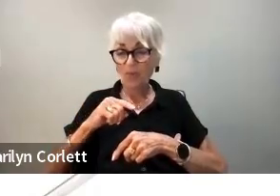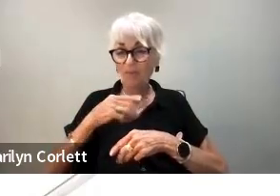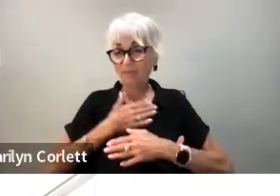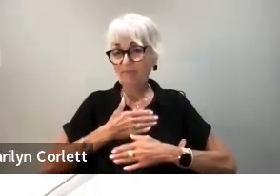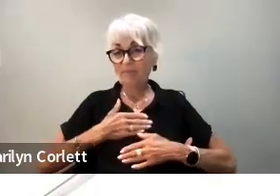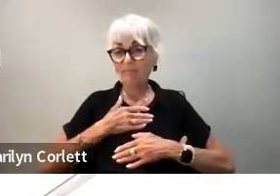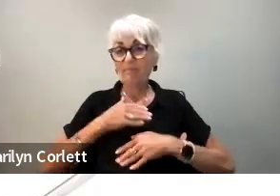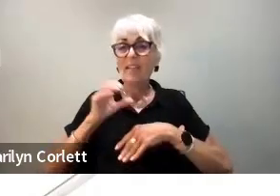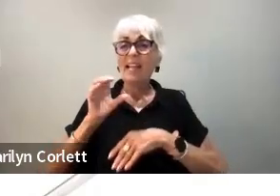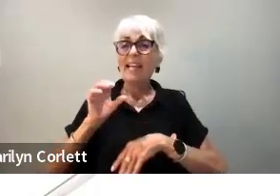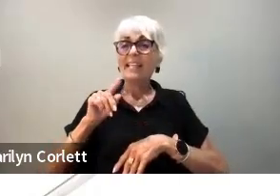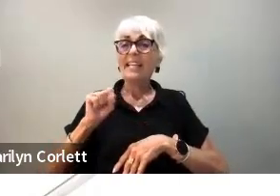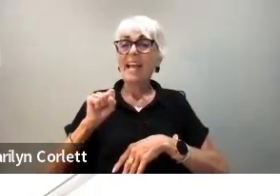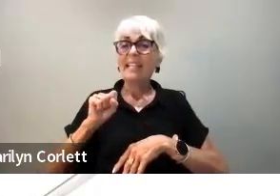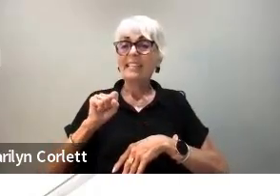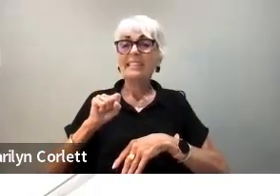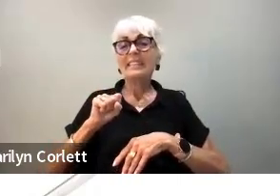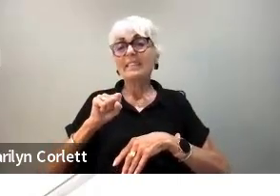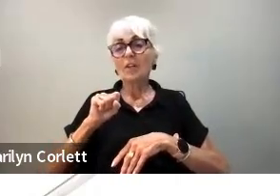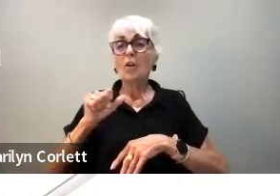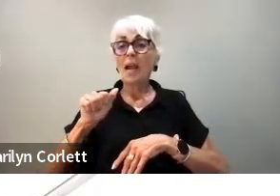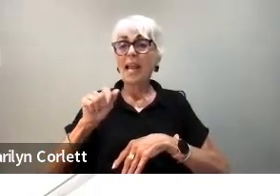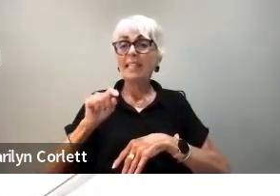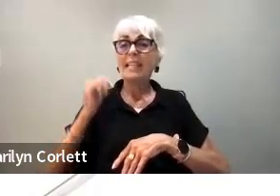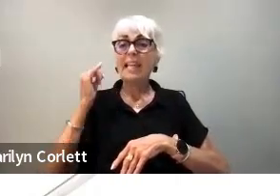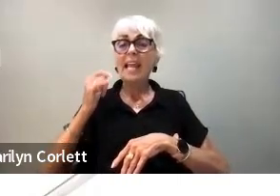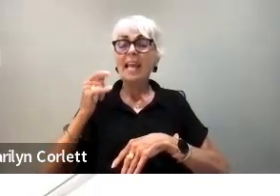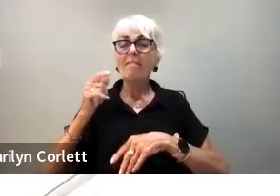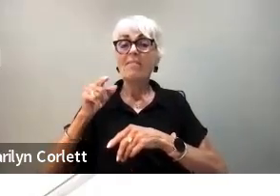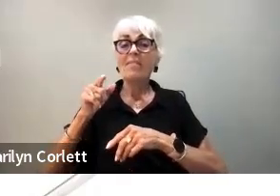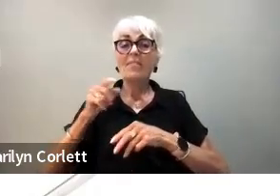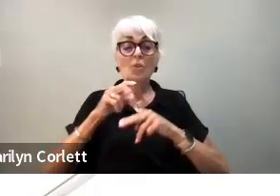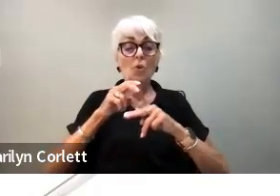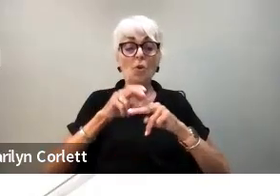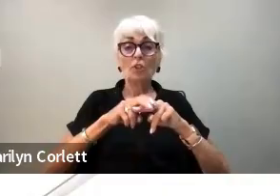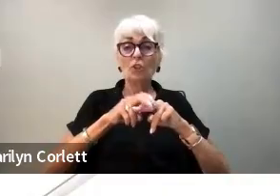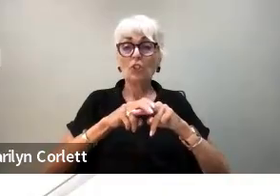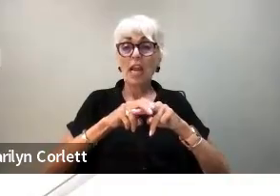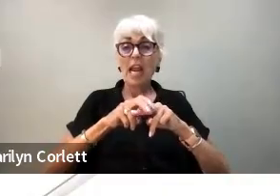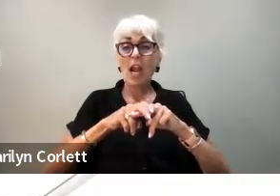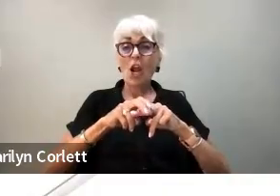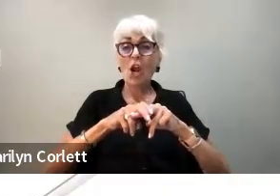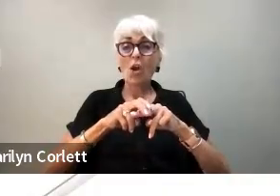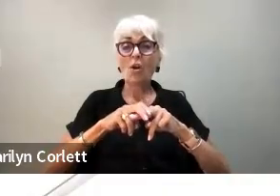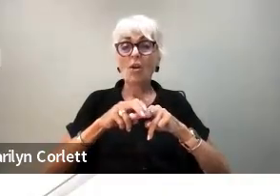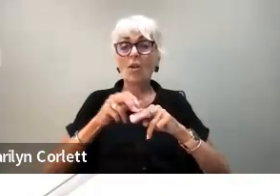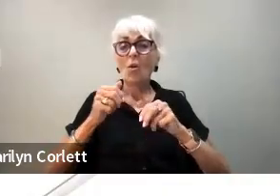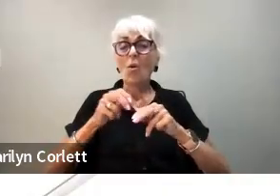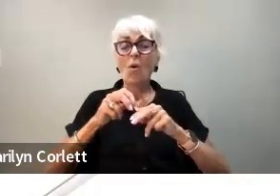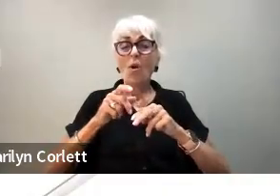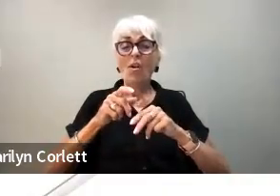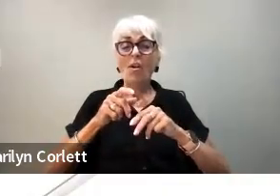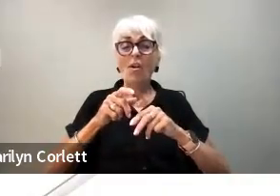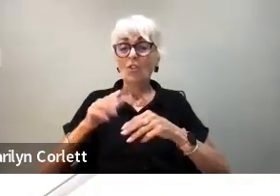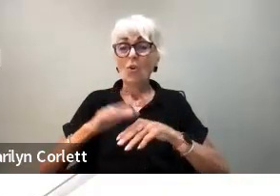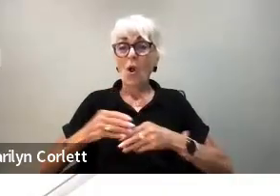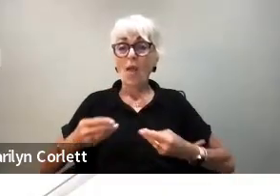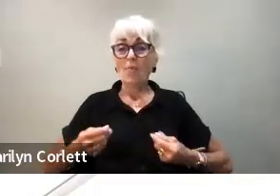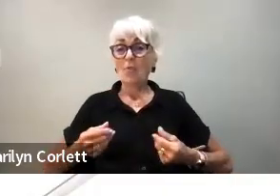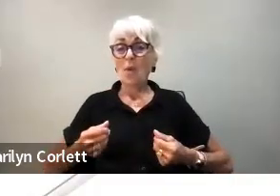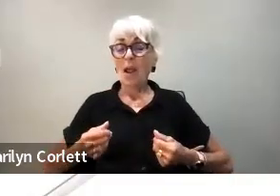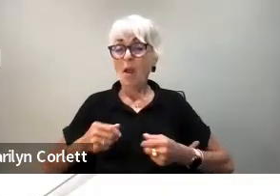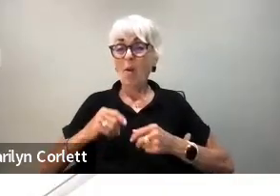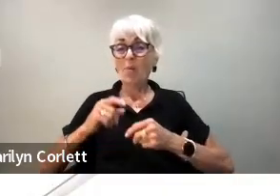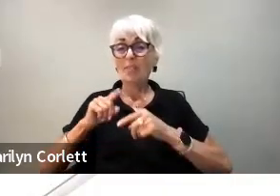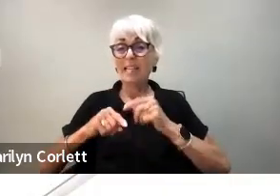are considered a piece of AT. So if you're transferring from a chair, or if you have a difficult time getting off the ground, or